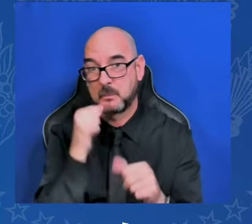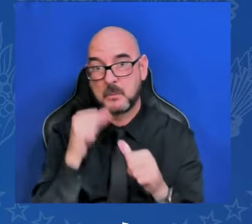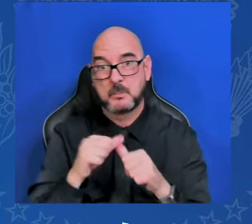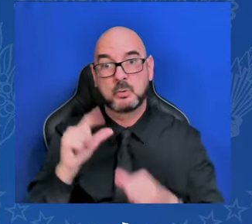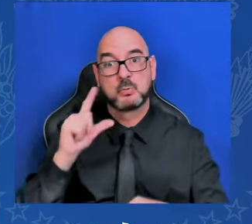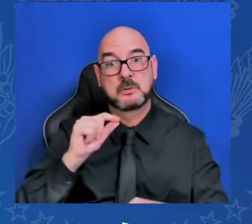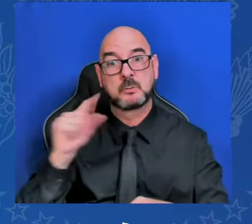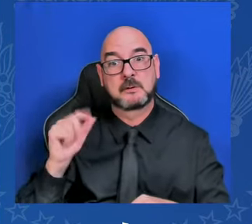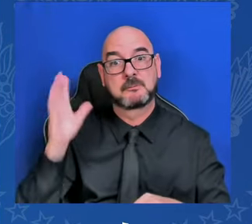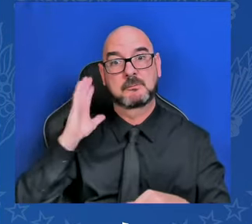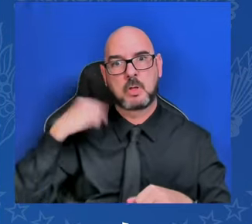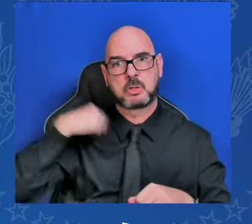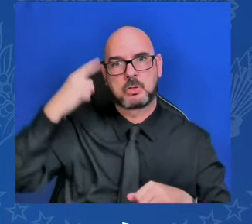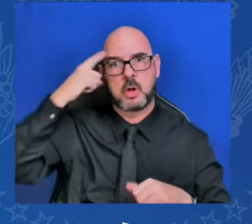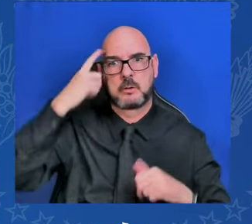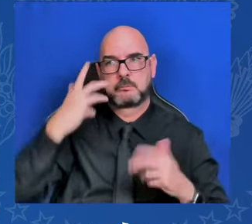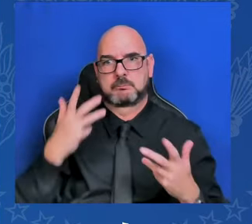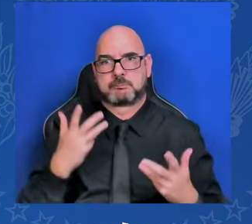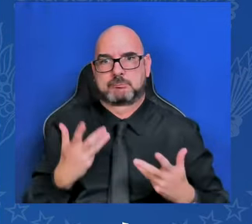spite of a lot of good things.